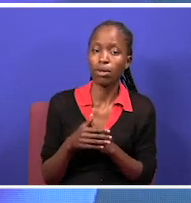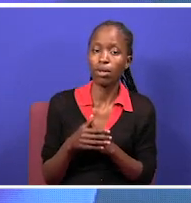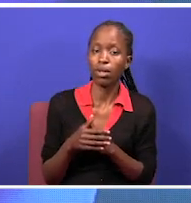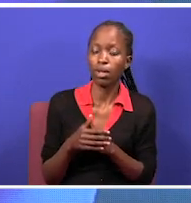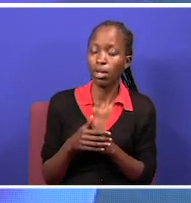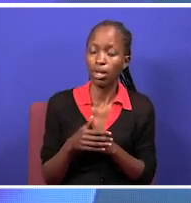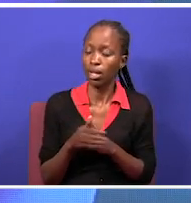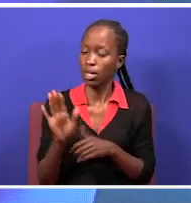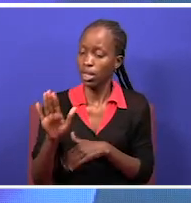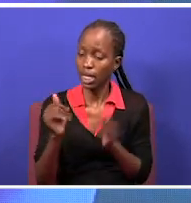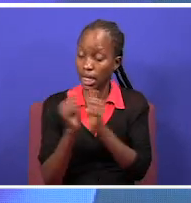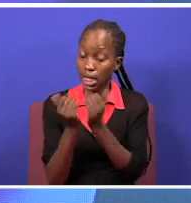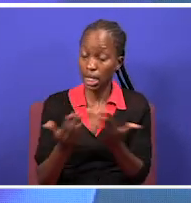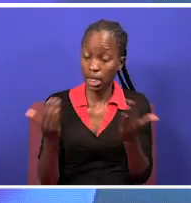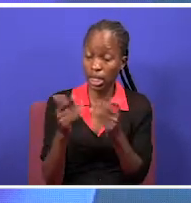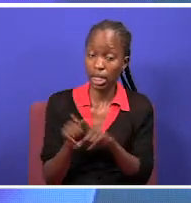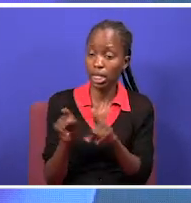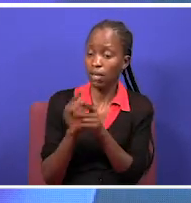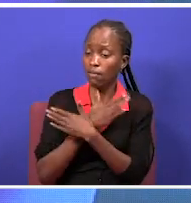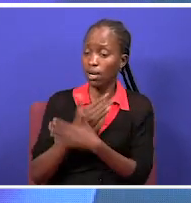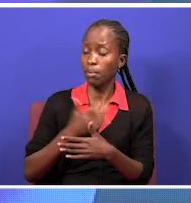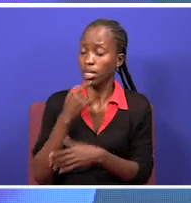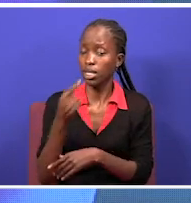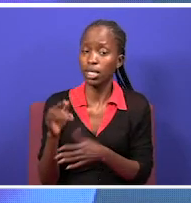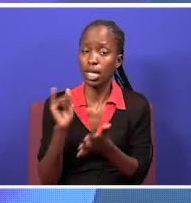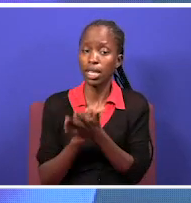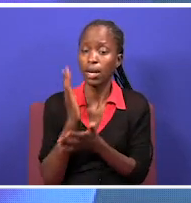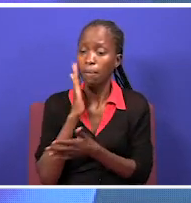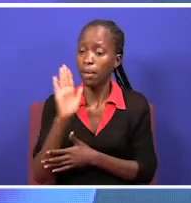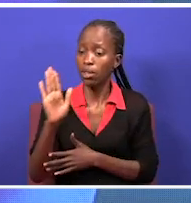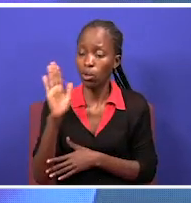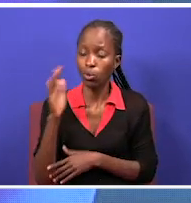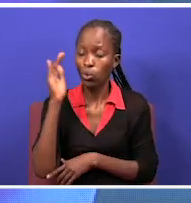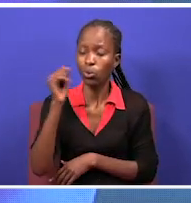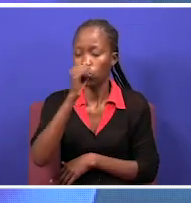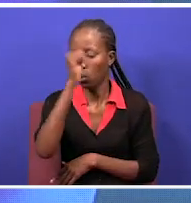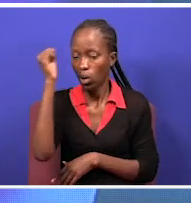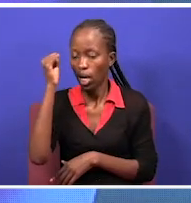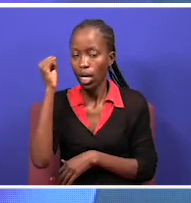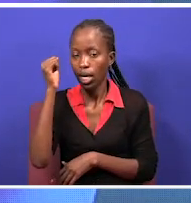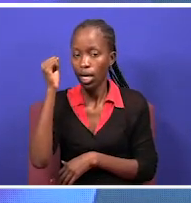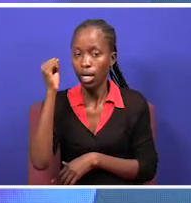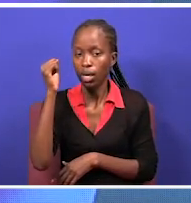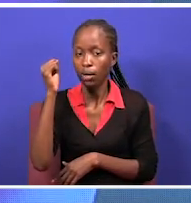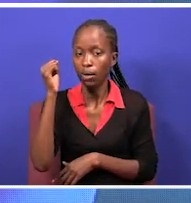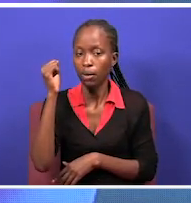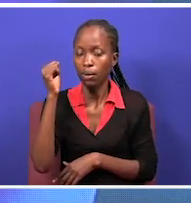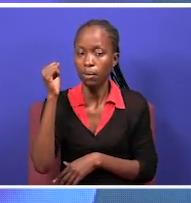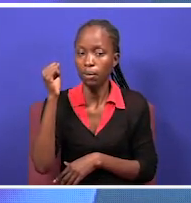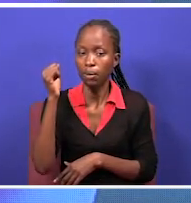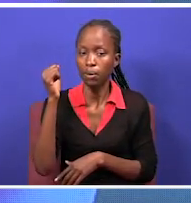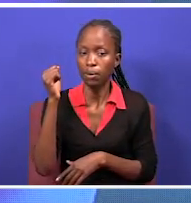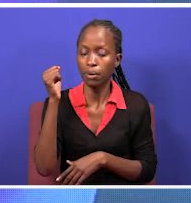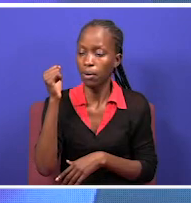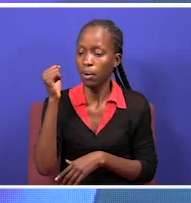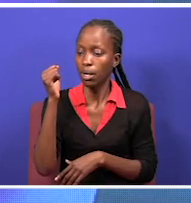10 children. And she says their mom used to wake up at 6, well, maybe before, but at 6 on